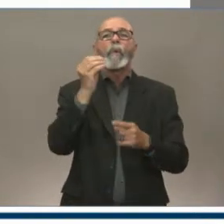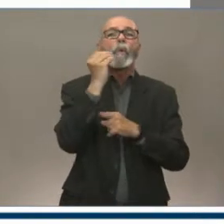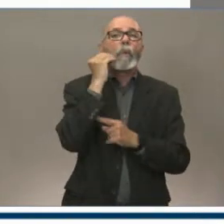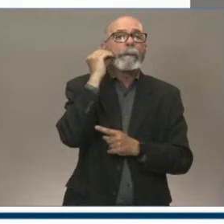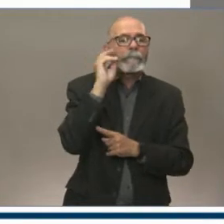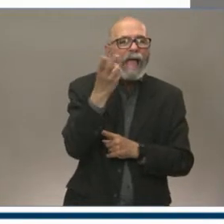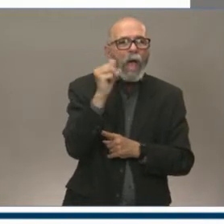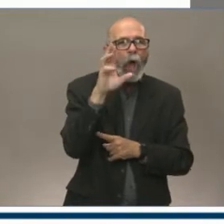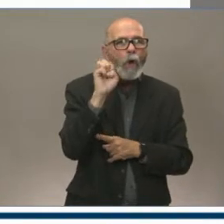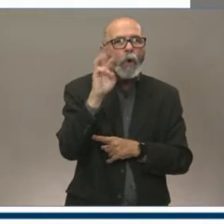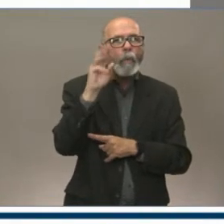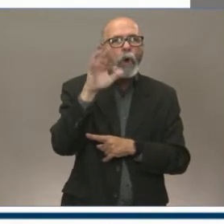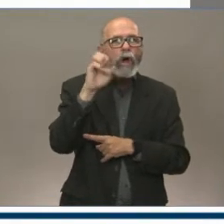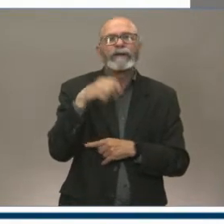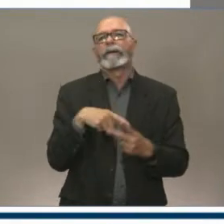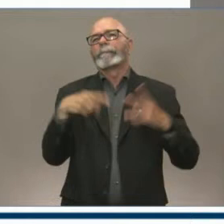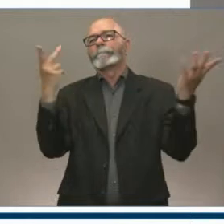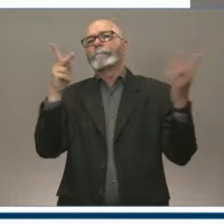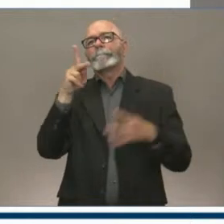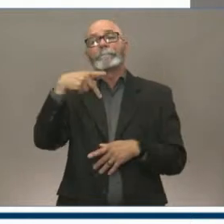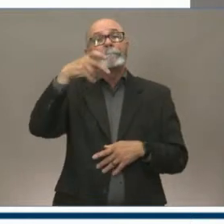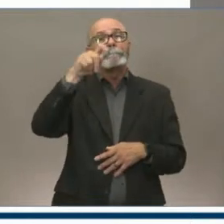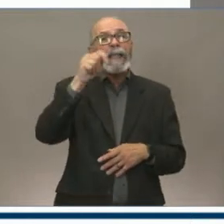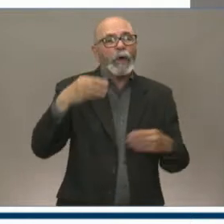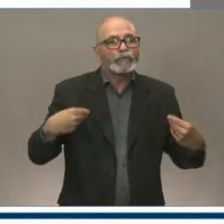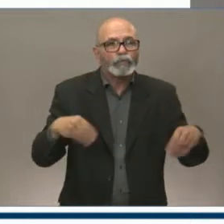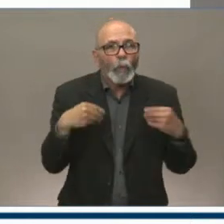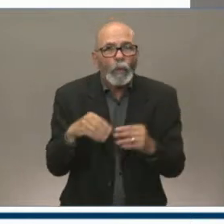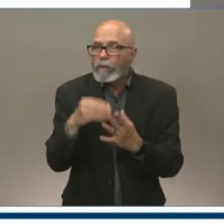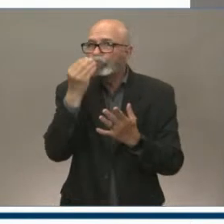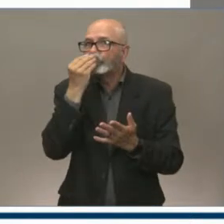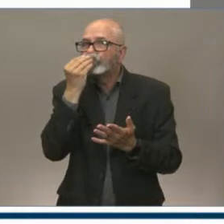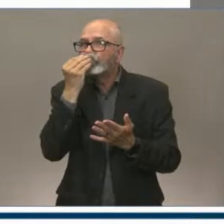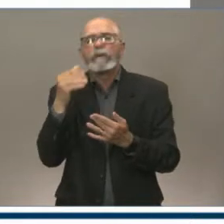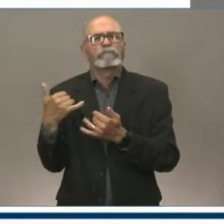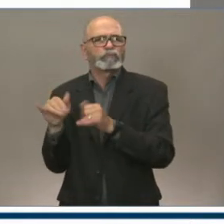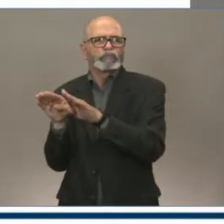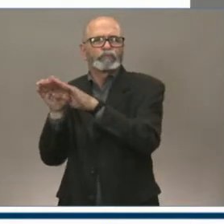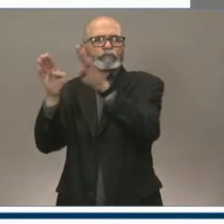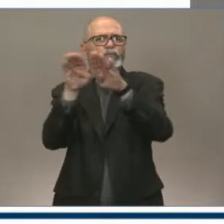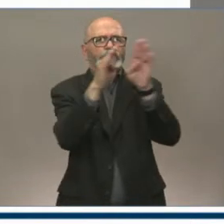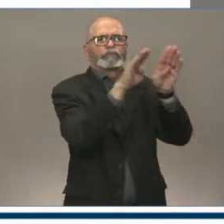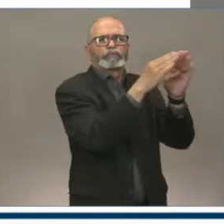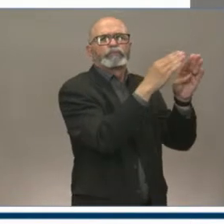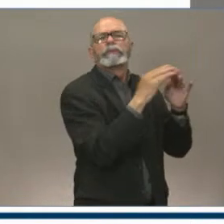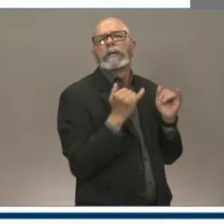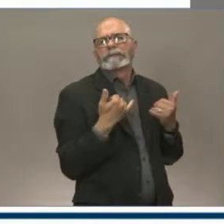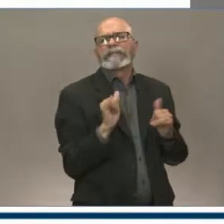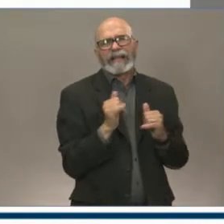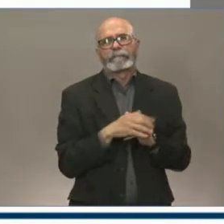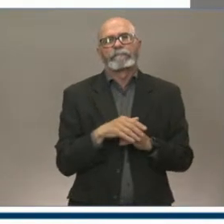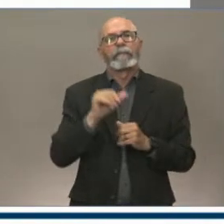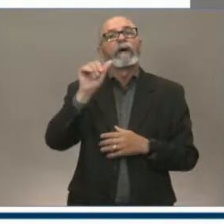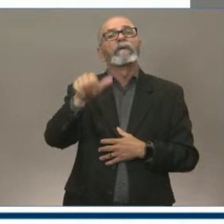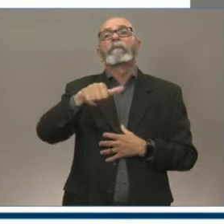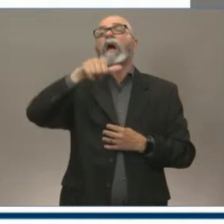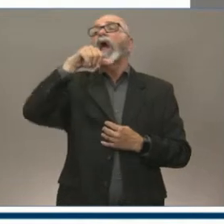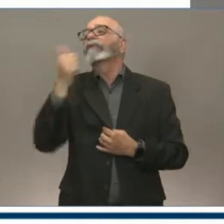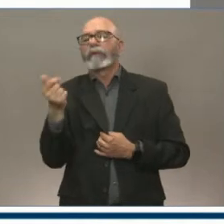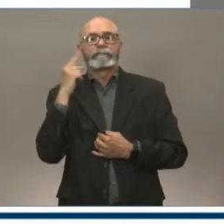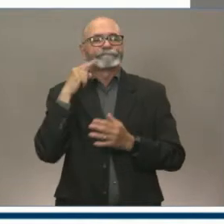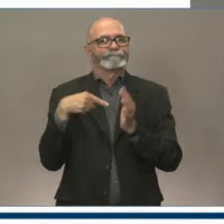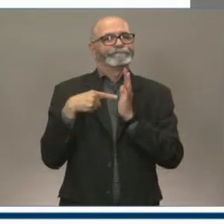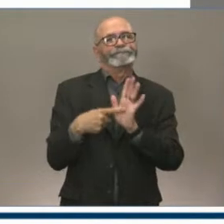animal supplies. All other retail stores must close to in-person service and can